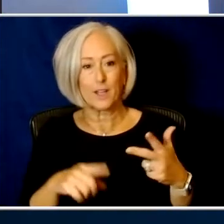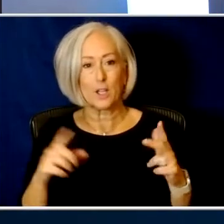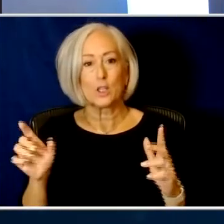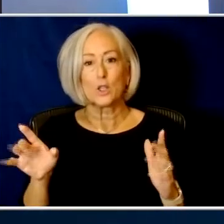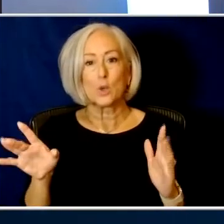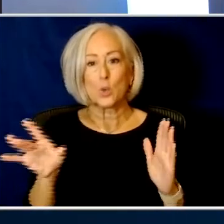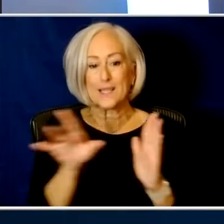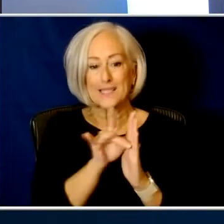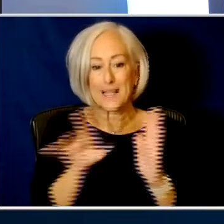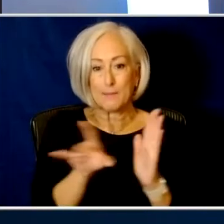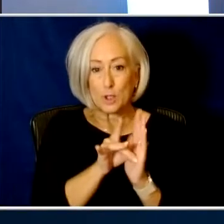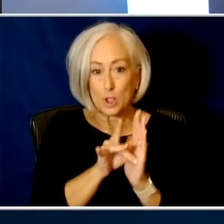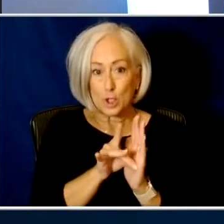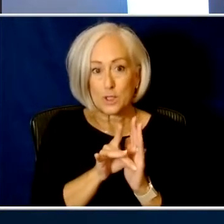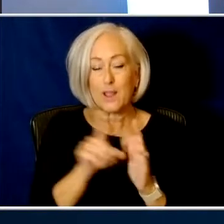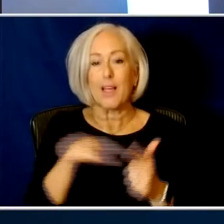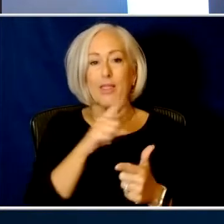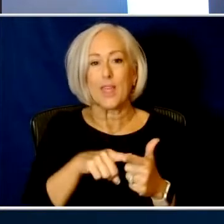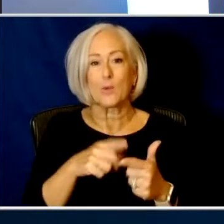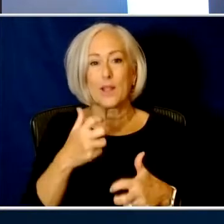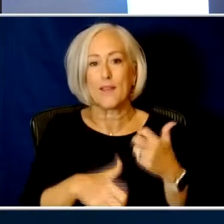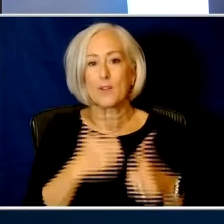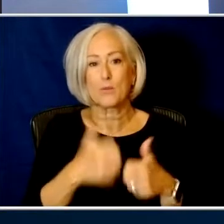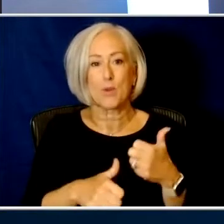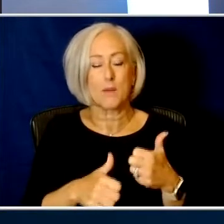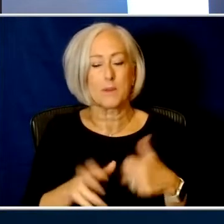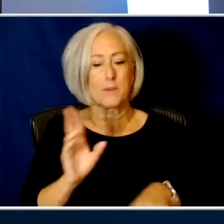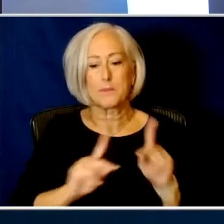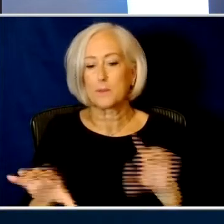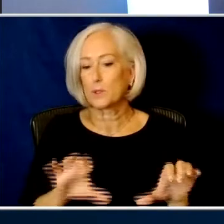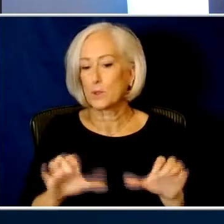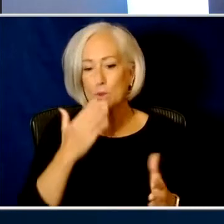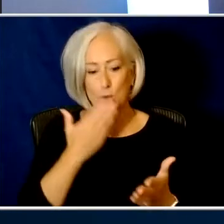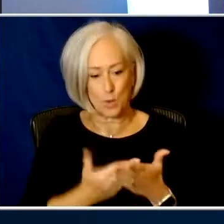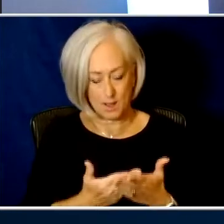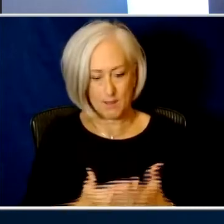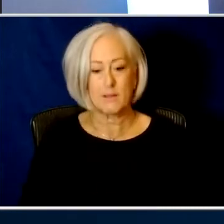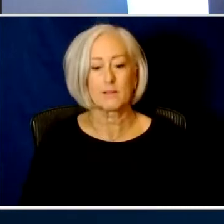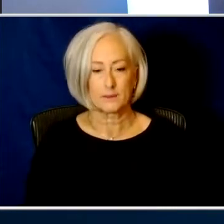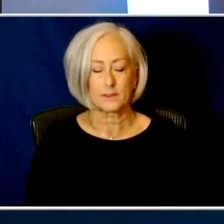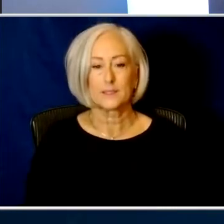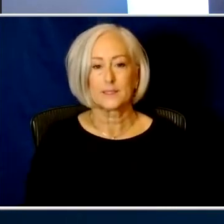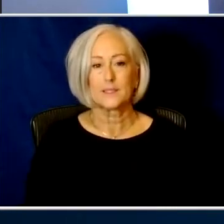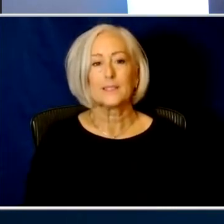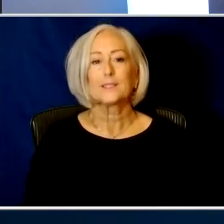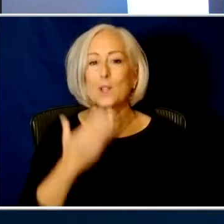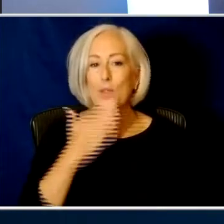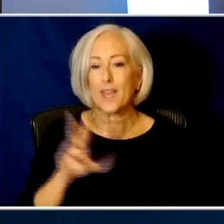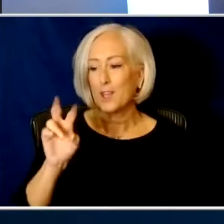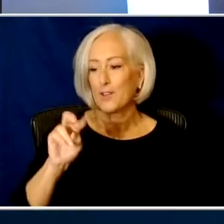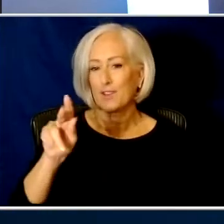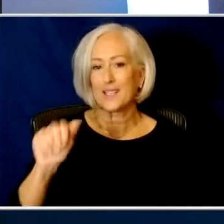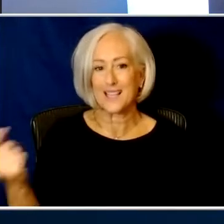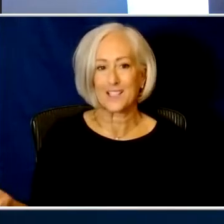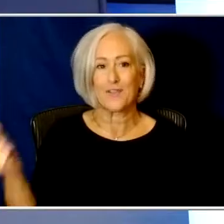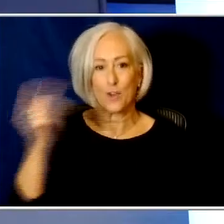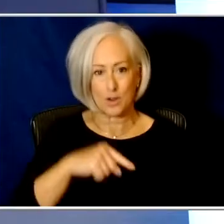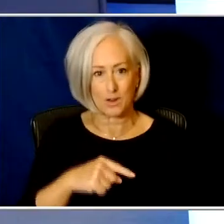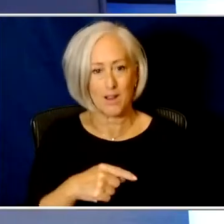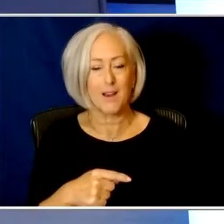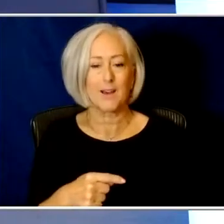works really well, but it's not only killing the cancer cells, it's killing all of your healthy cells as well. And so there are lots of side effects associated with